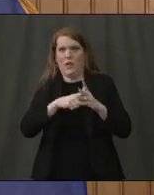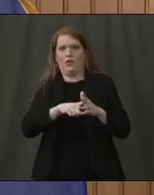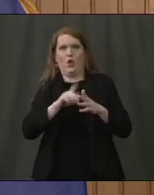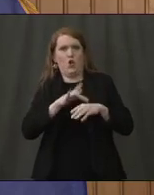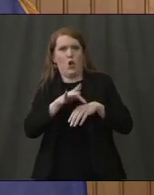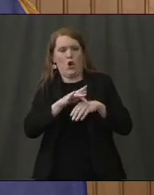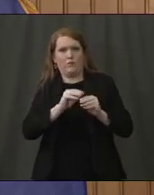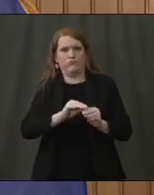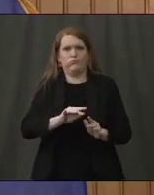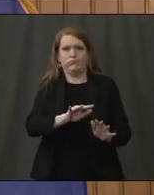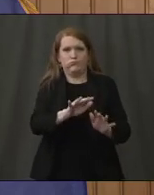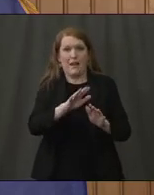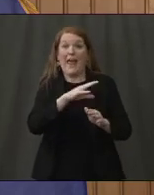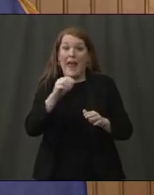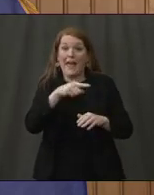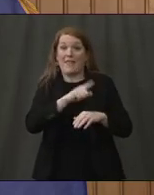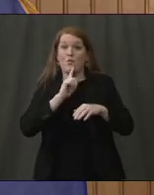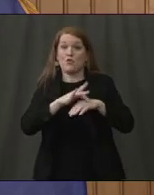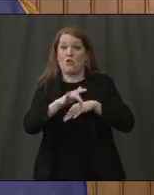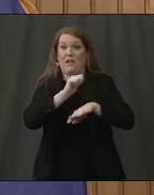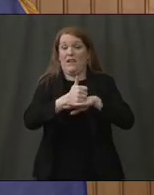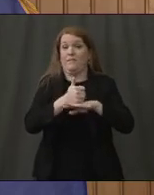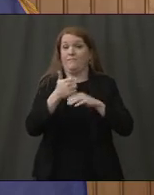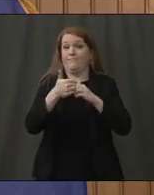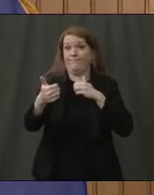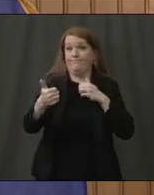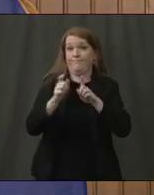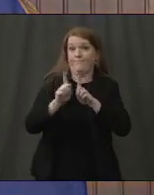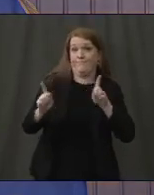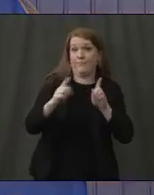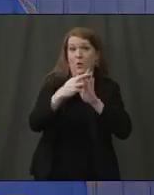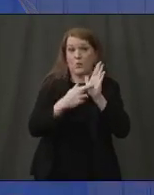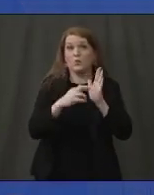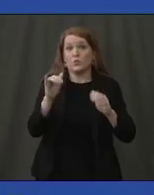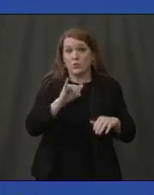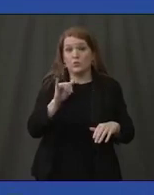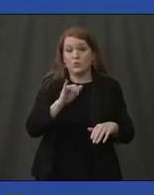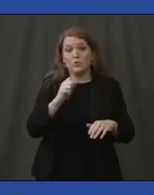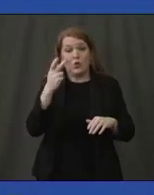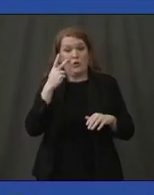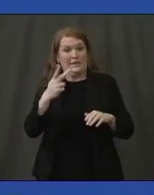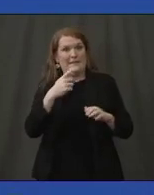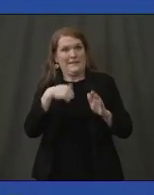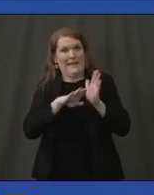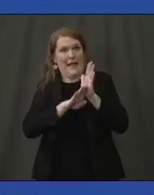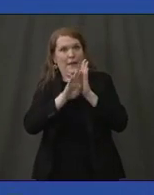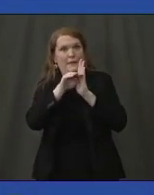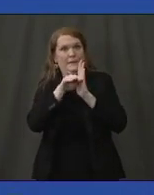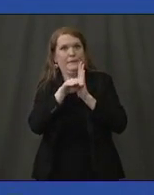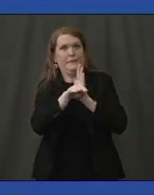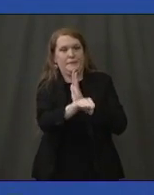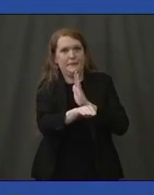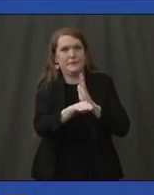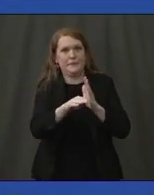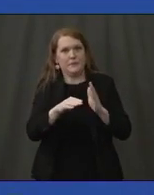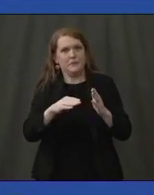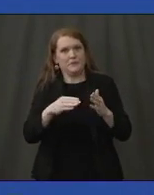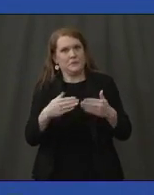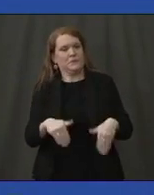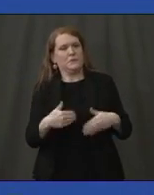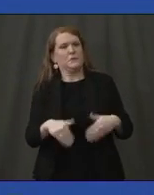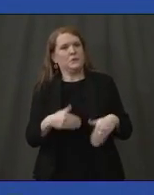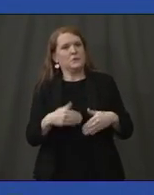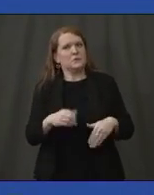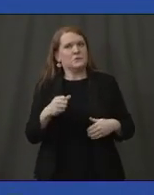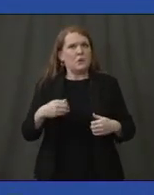as was Connecticut. And so you can see they really have flattened out that curve in a meaningful way. So I think